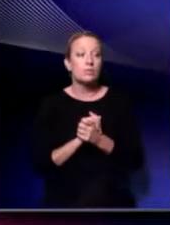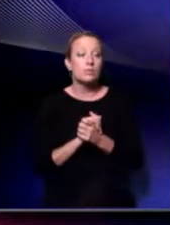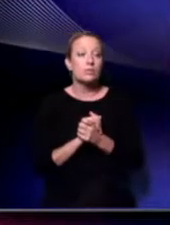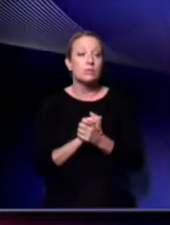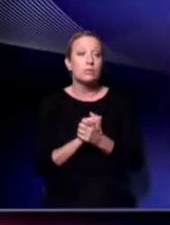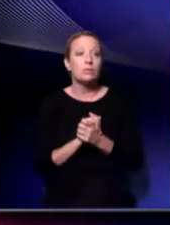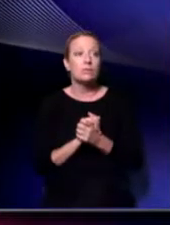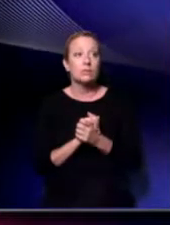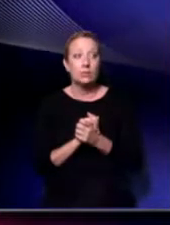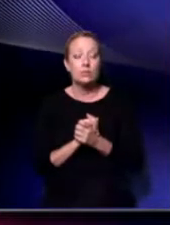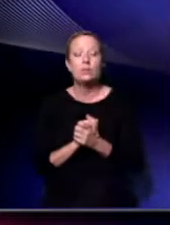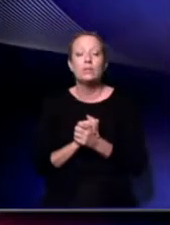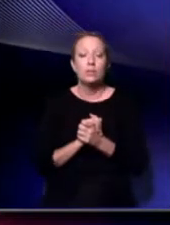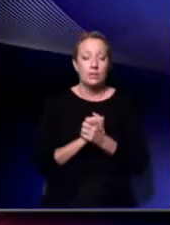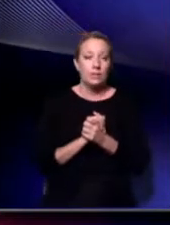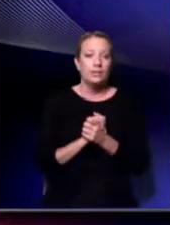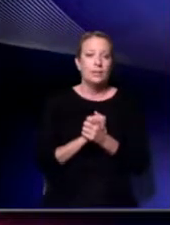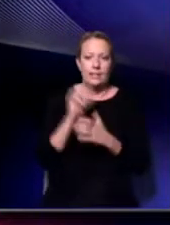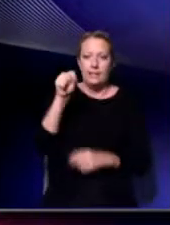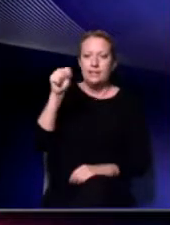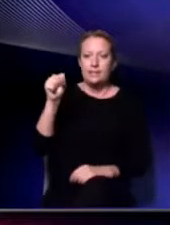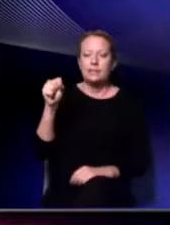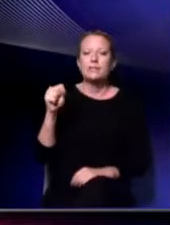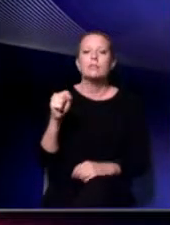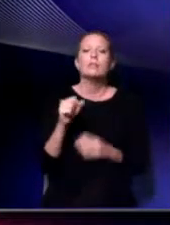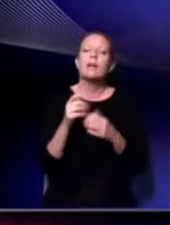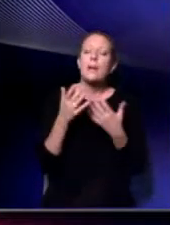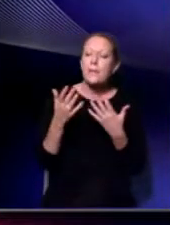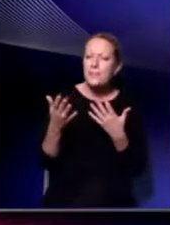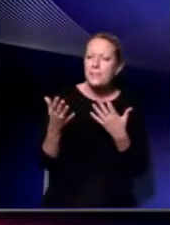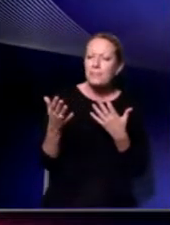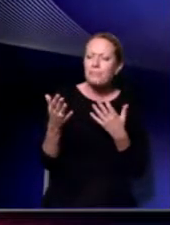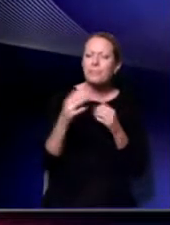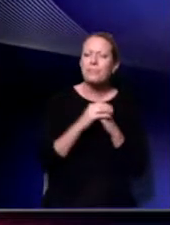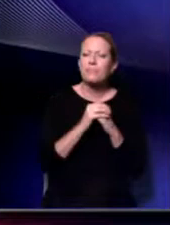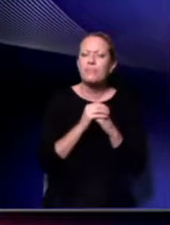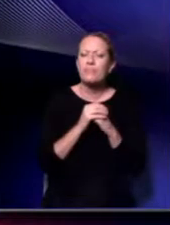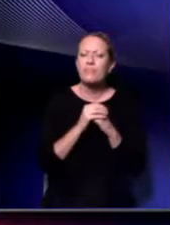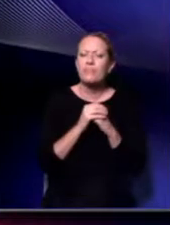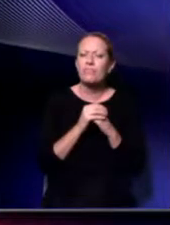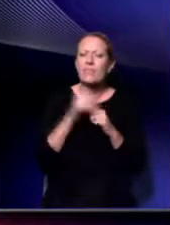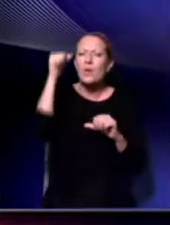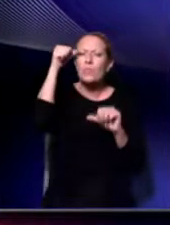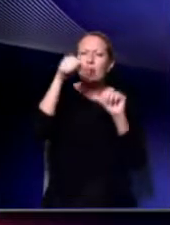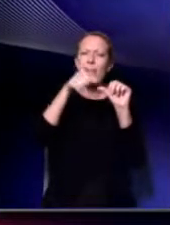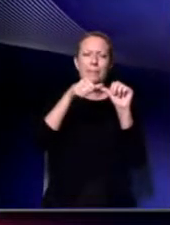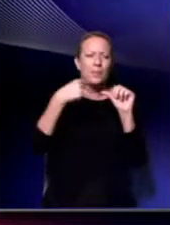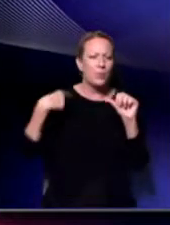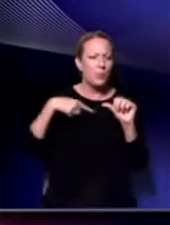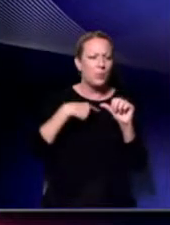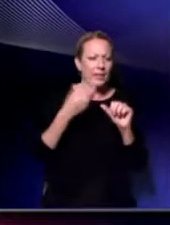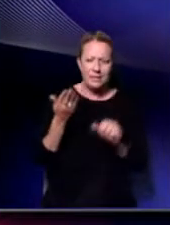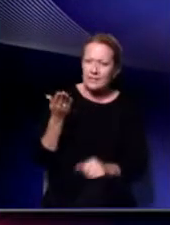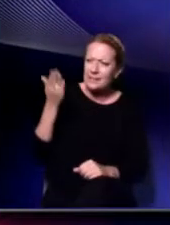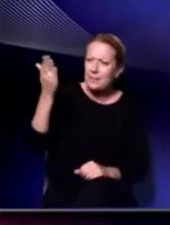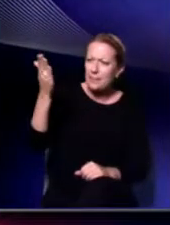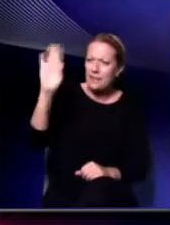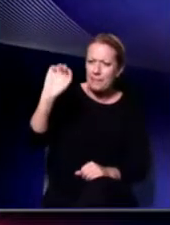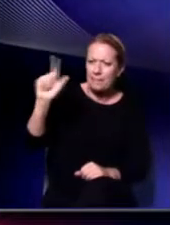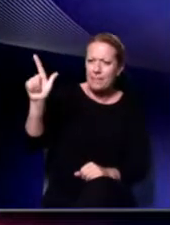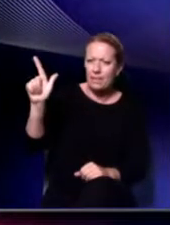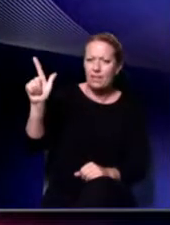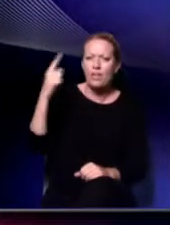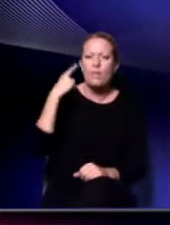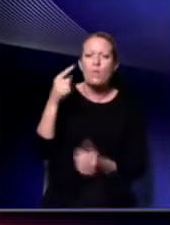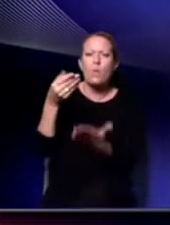I have something. I wanted to ask, remember we had submitted a bill for allocation last